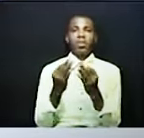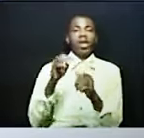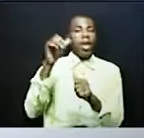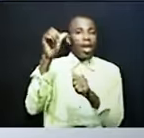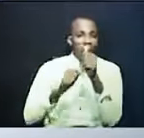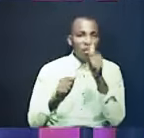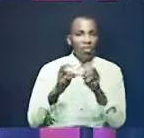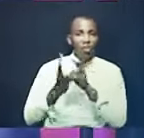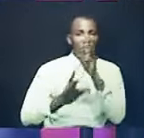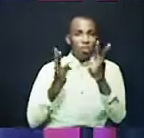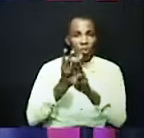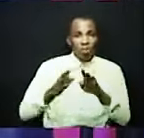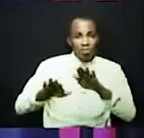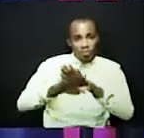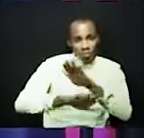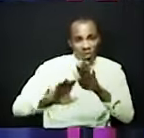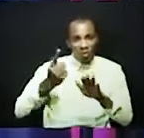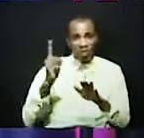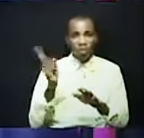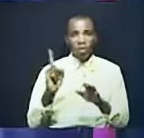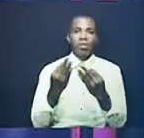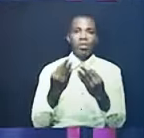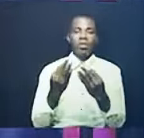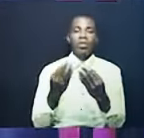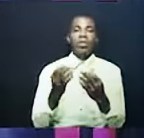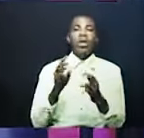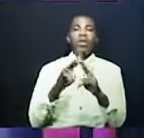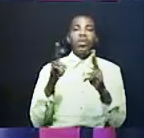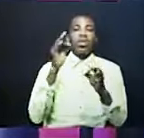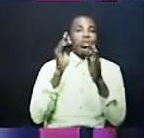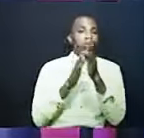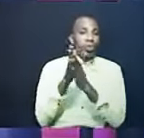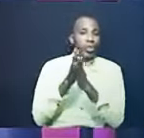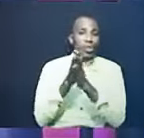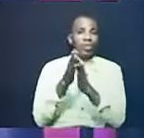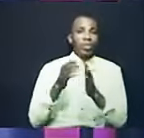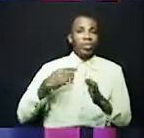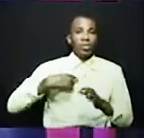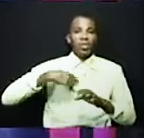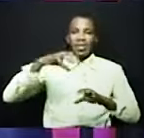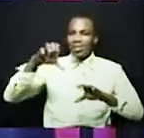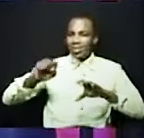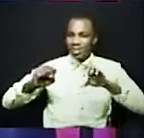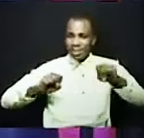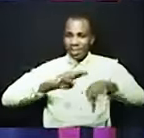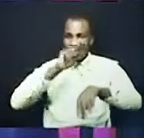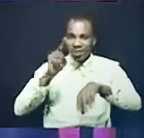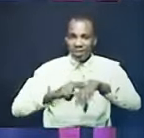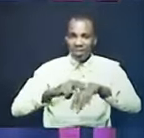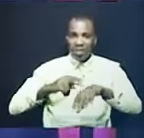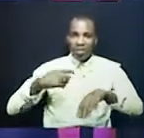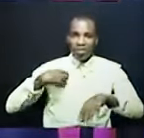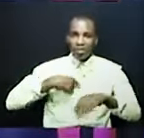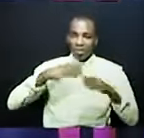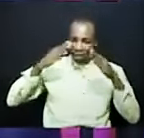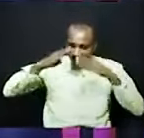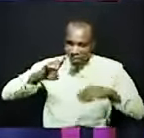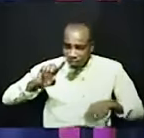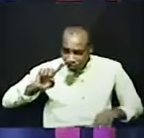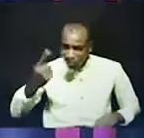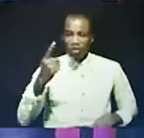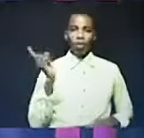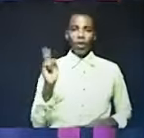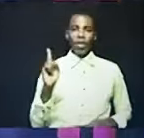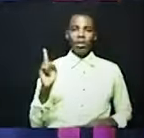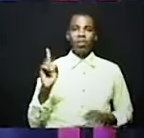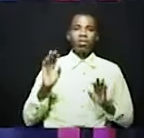really possess nations, then we must think of the foundation on which the society itself is sitting on.